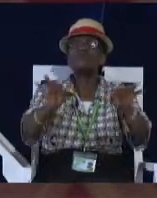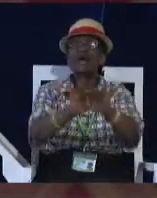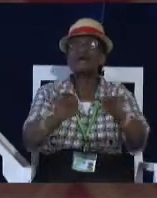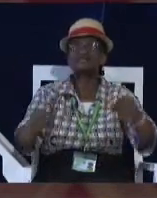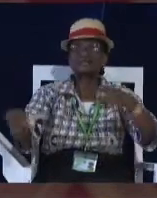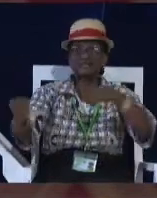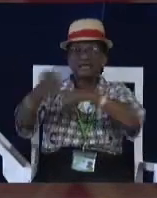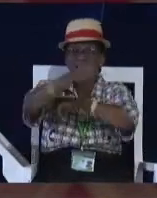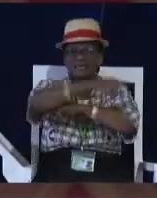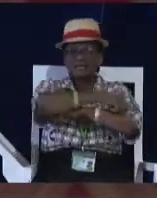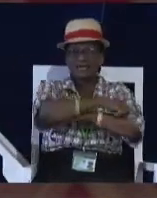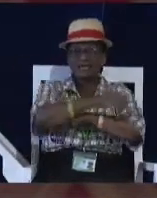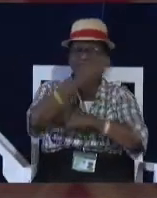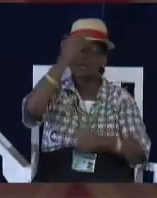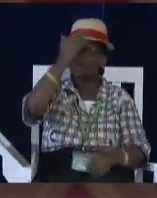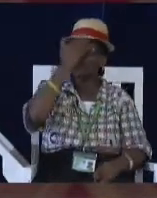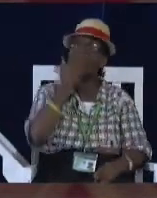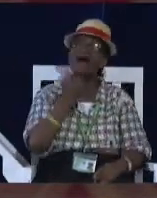Why?